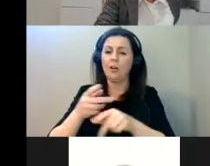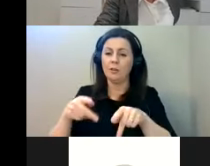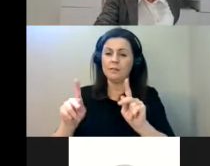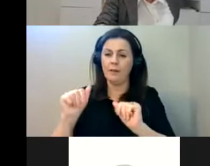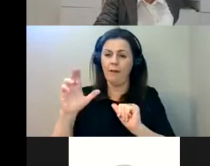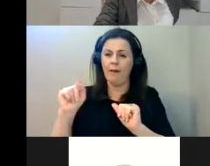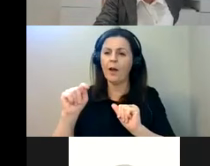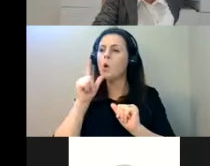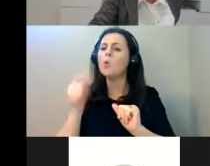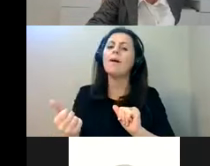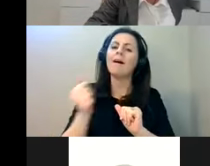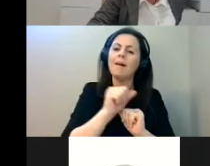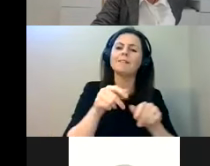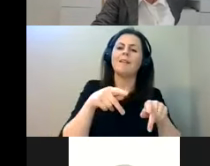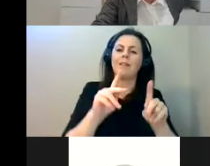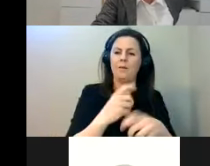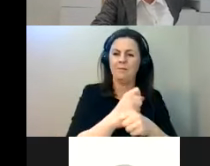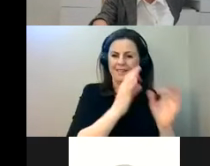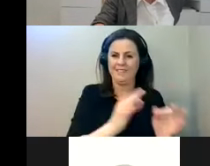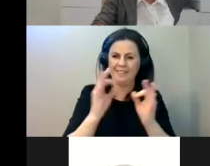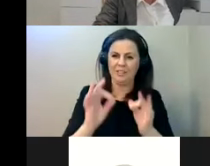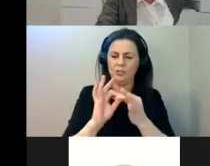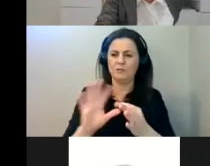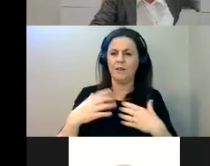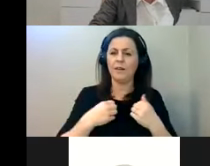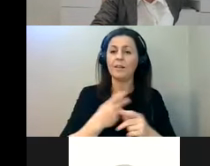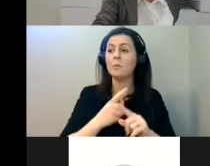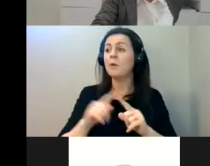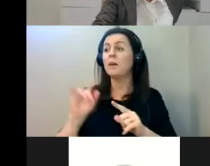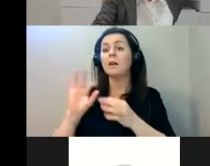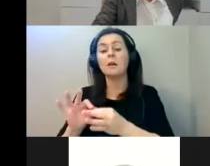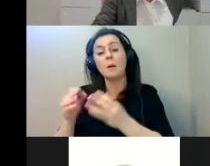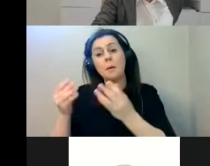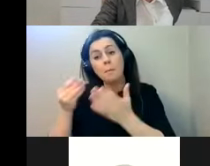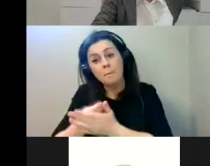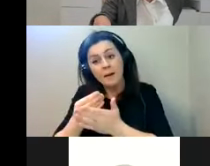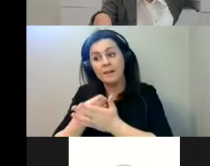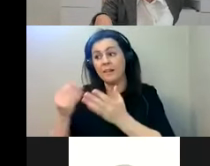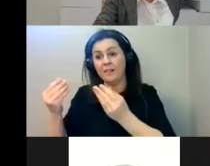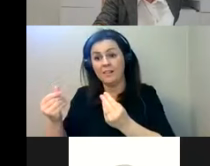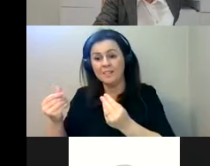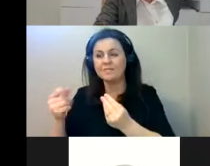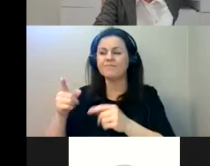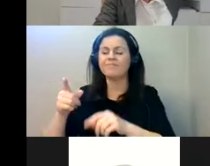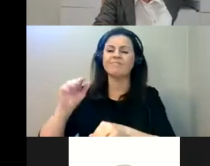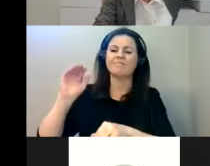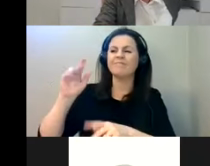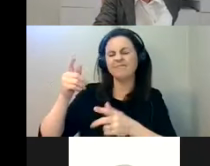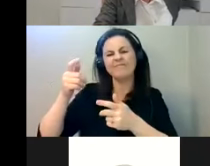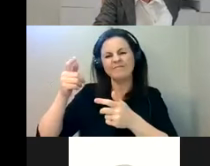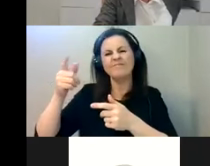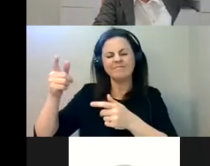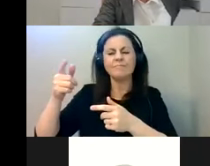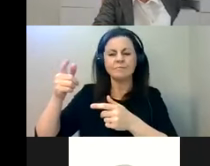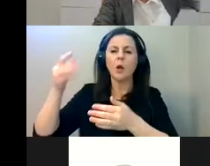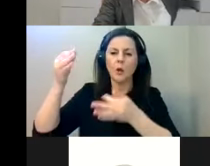with respect to property, then you might have to look at statutory guardianship or an actual guardianship appointment by the